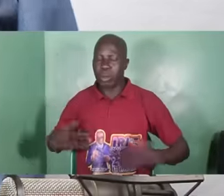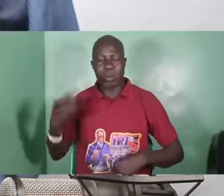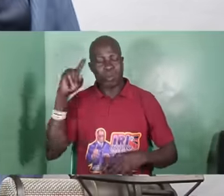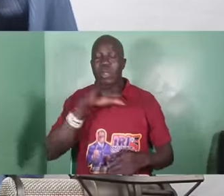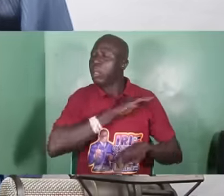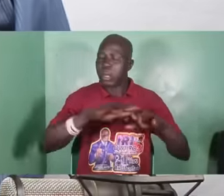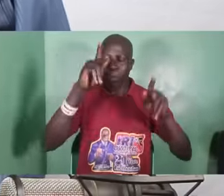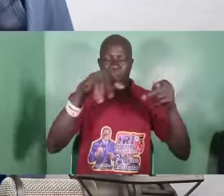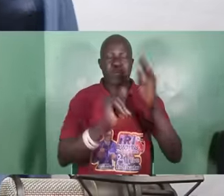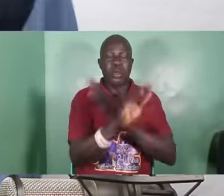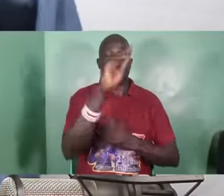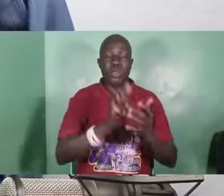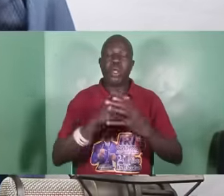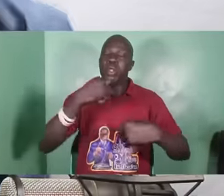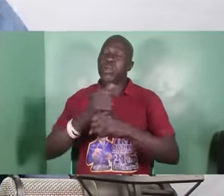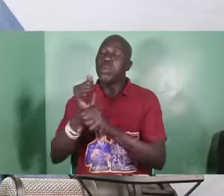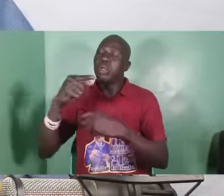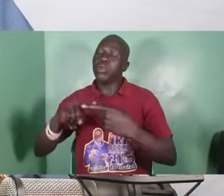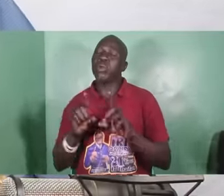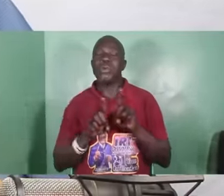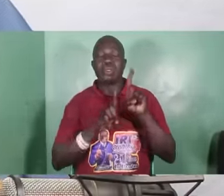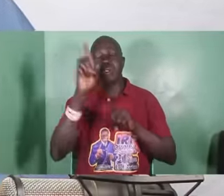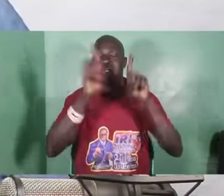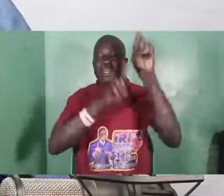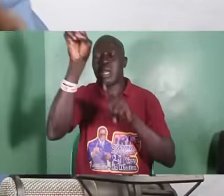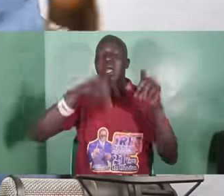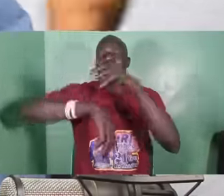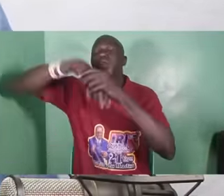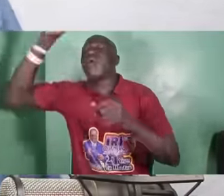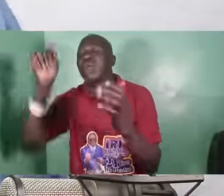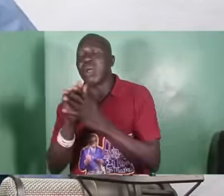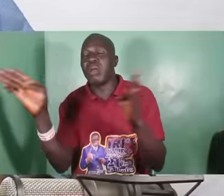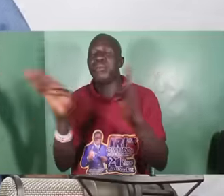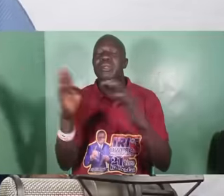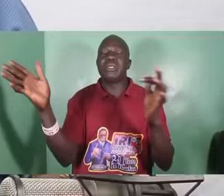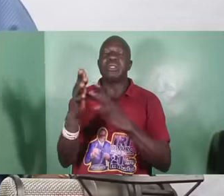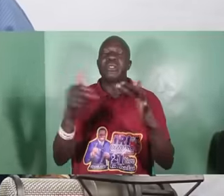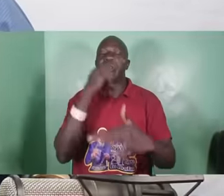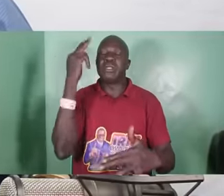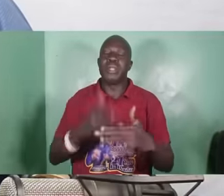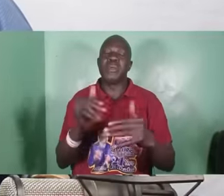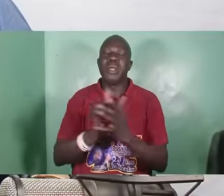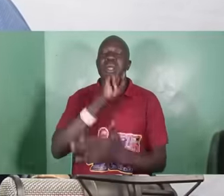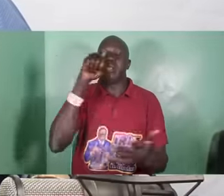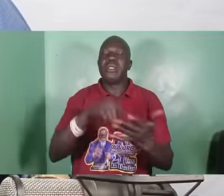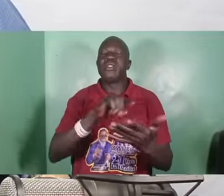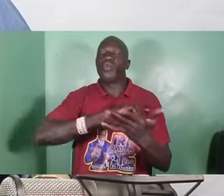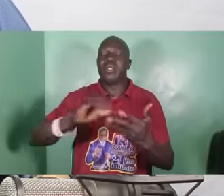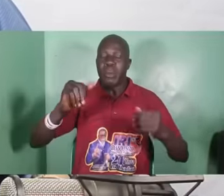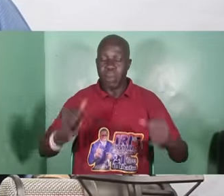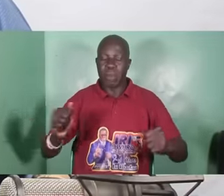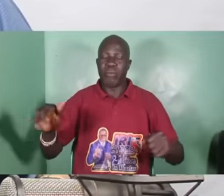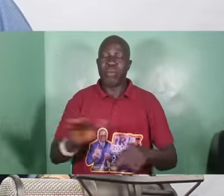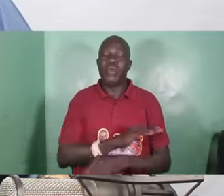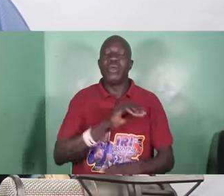Olorun ma lo fun. The person God will use for you. Tajepo the star. They will make you irawo. Oya jade ko lo pade. Amen. Go forth and minister. Ose agbara la wa yi. We are in